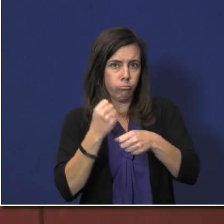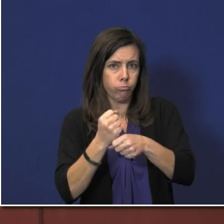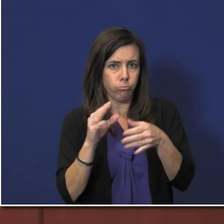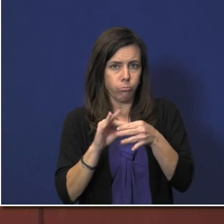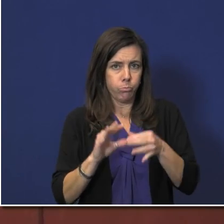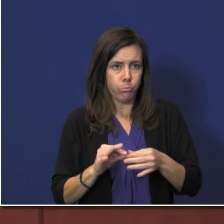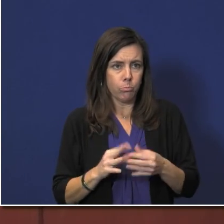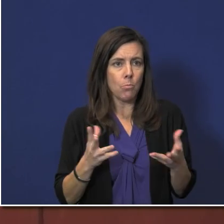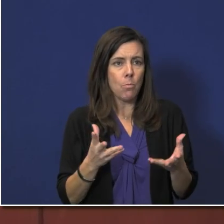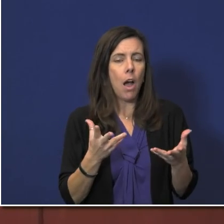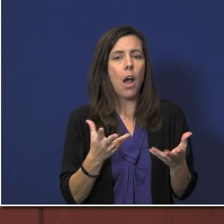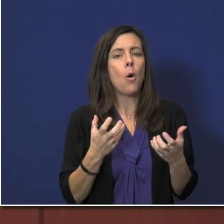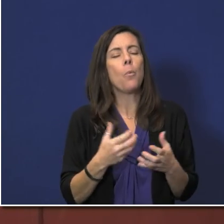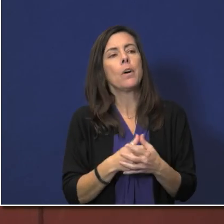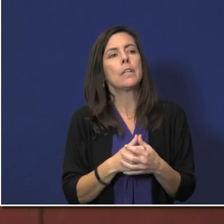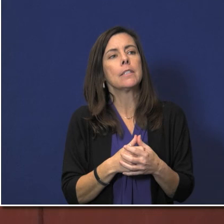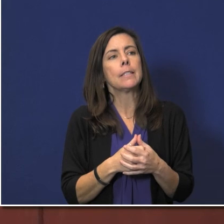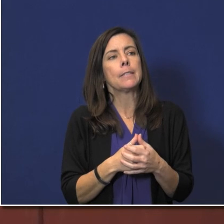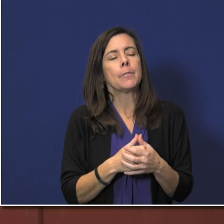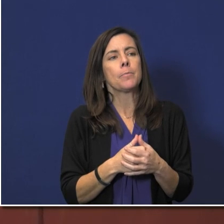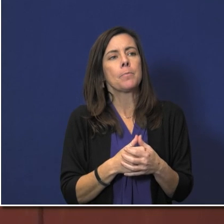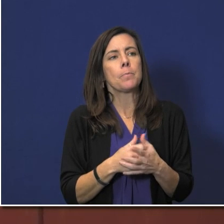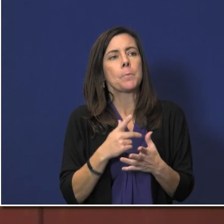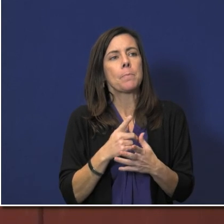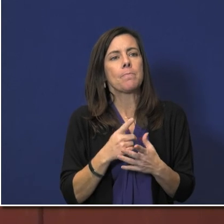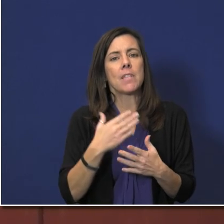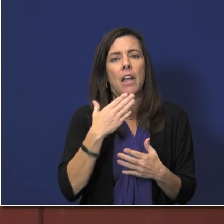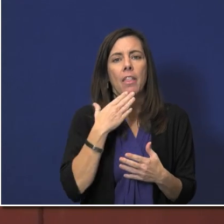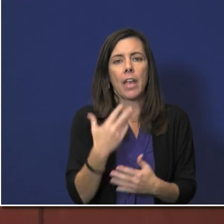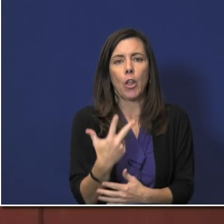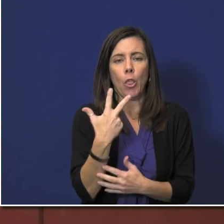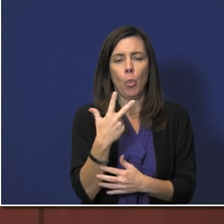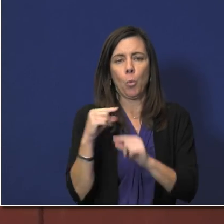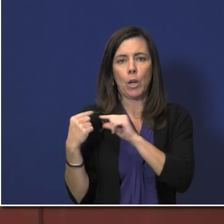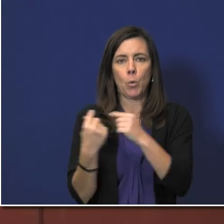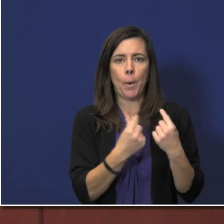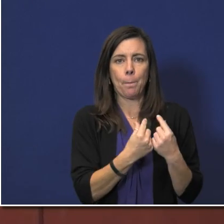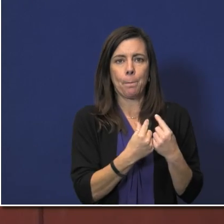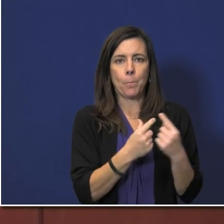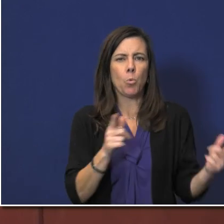want to just thank three groups very quickly.